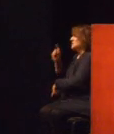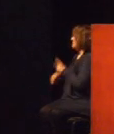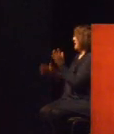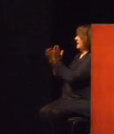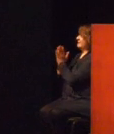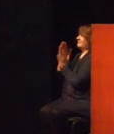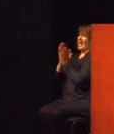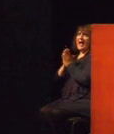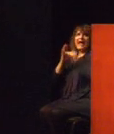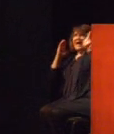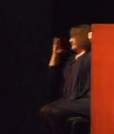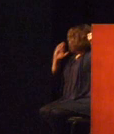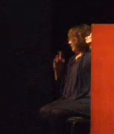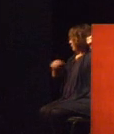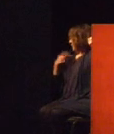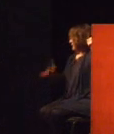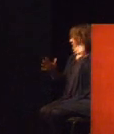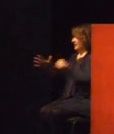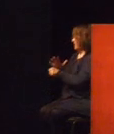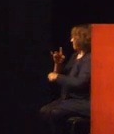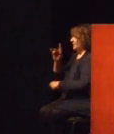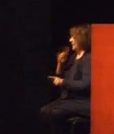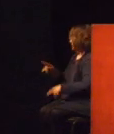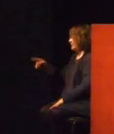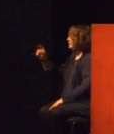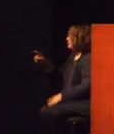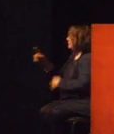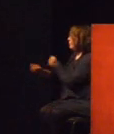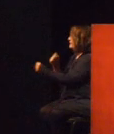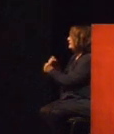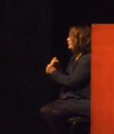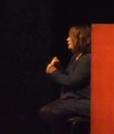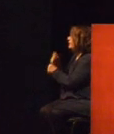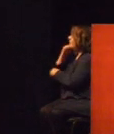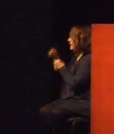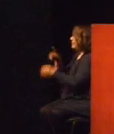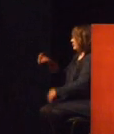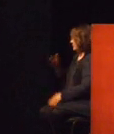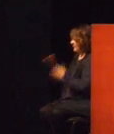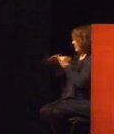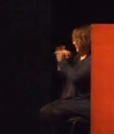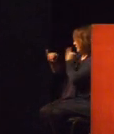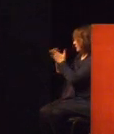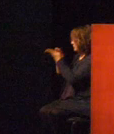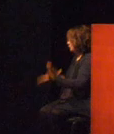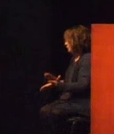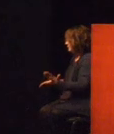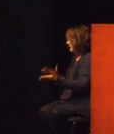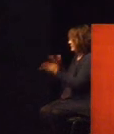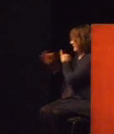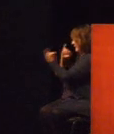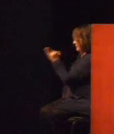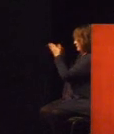speaker after the talk and get the full answer. You're gonna need to spend a year thinking about that question, maybe interviewing some students, interviewing the